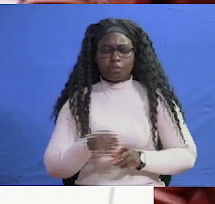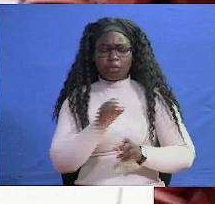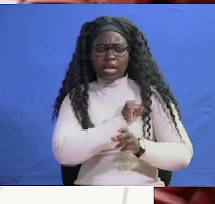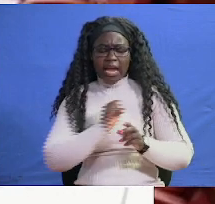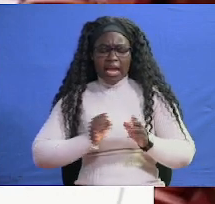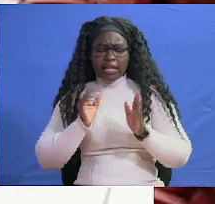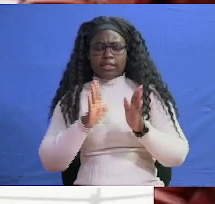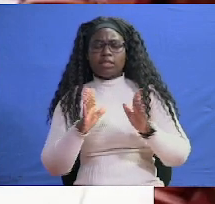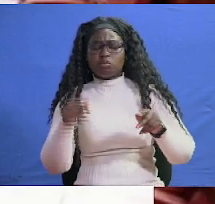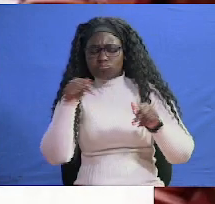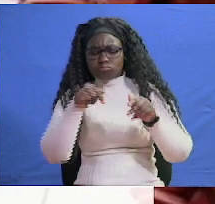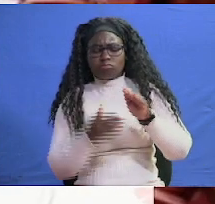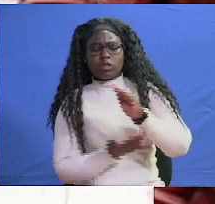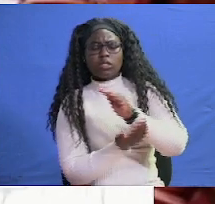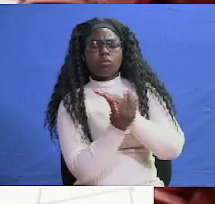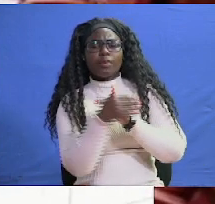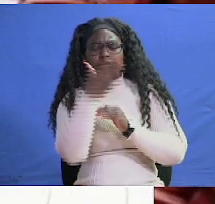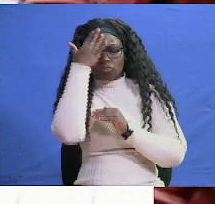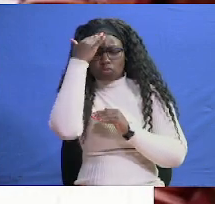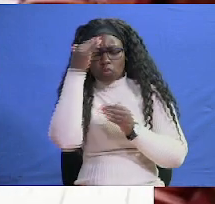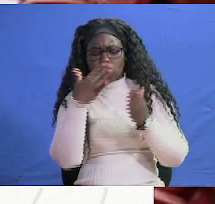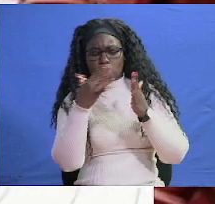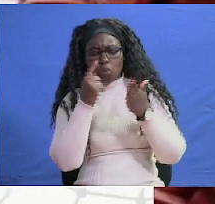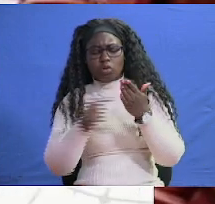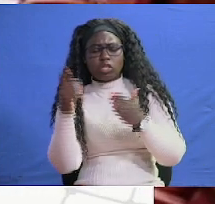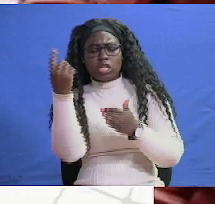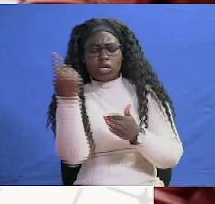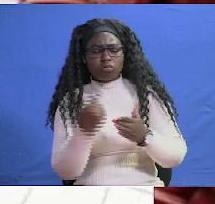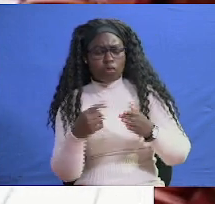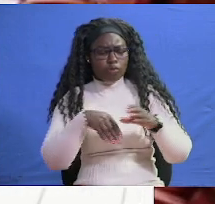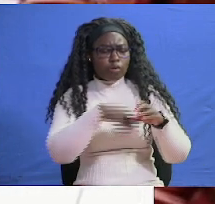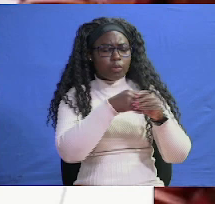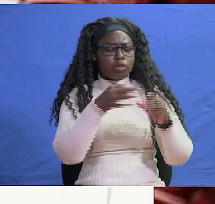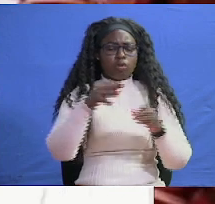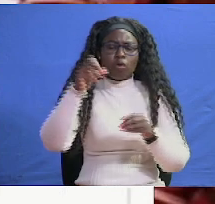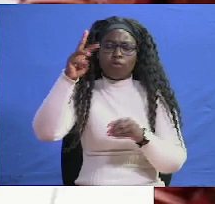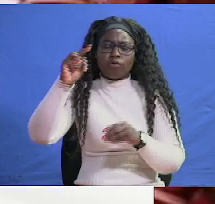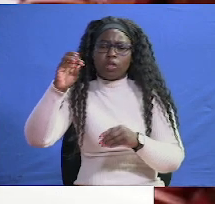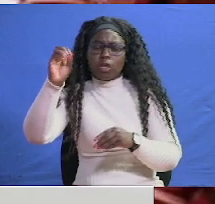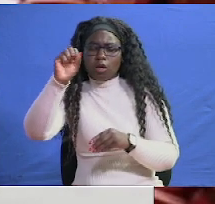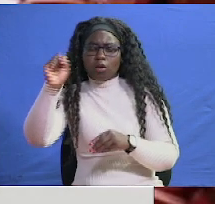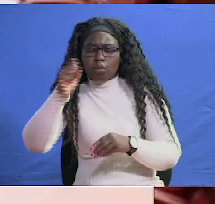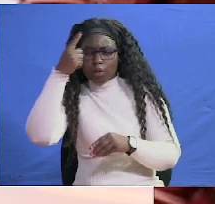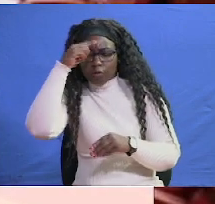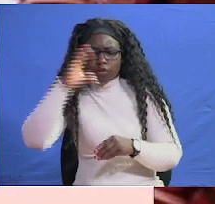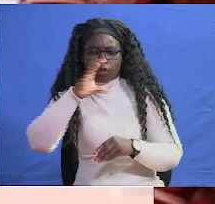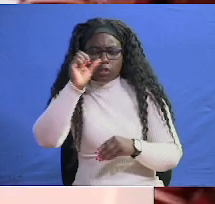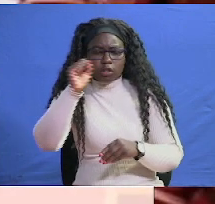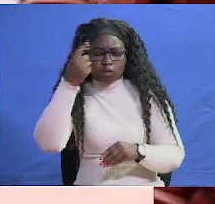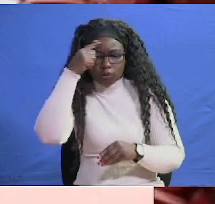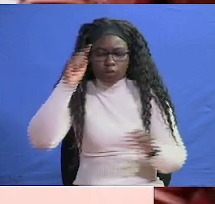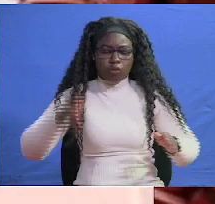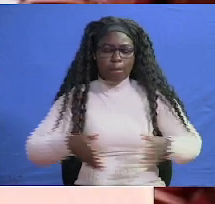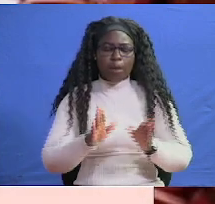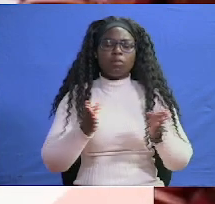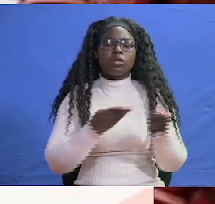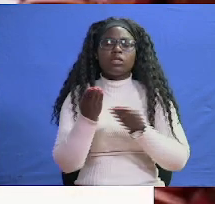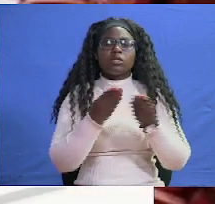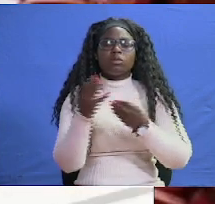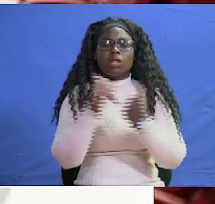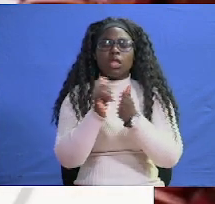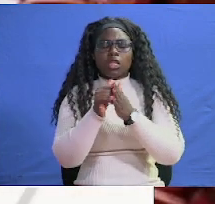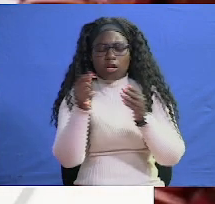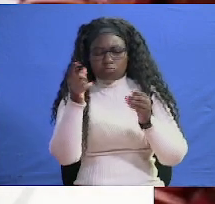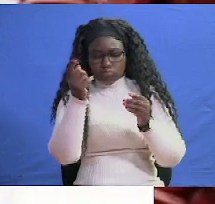Senators were this morning an angry lot as they called for the impeachment of Moses Kuria, the CS for public service, after remarks he made regarding